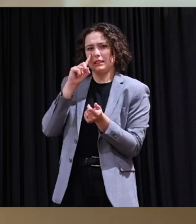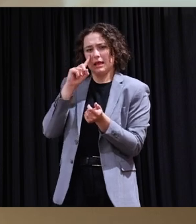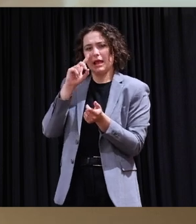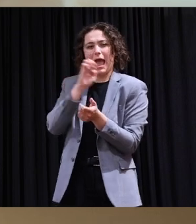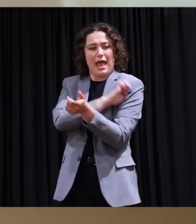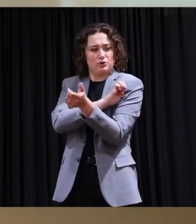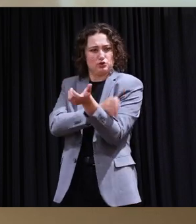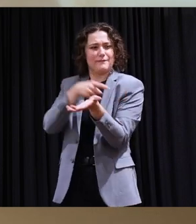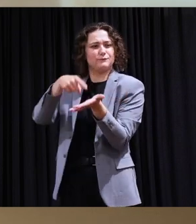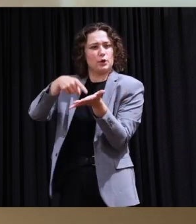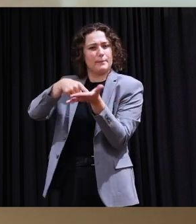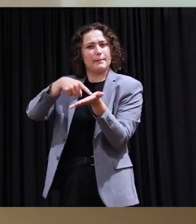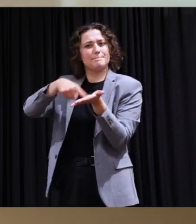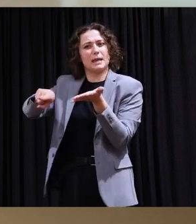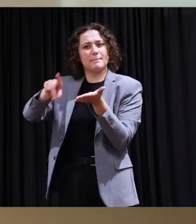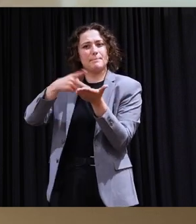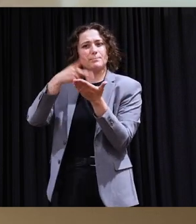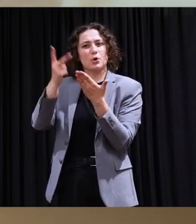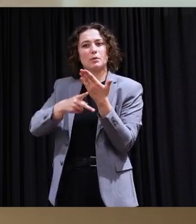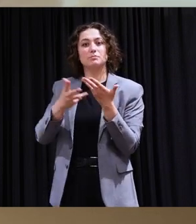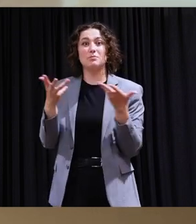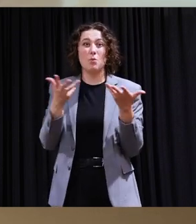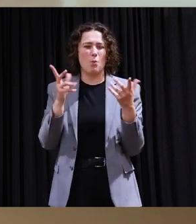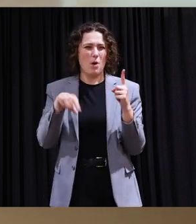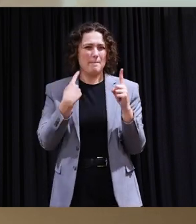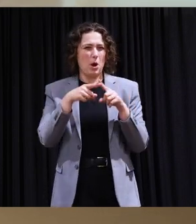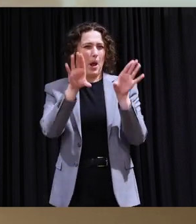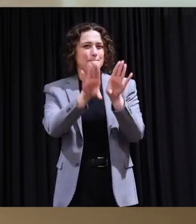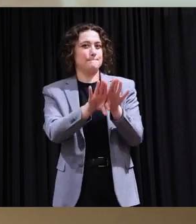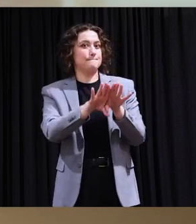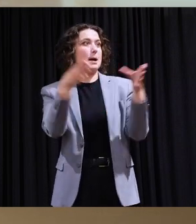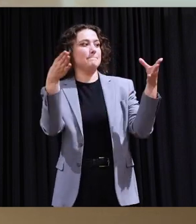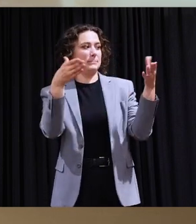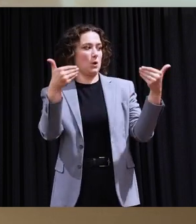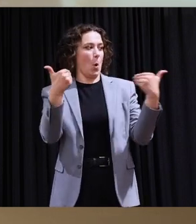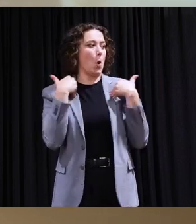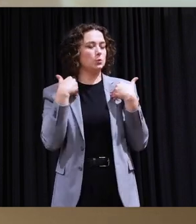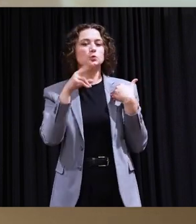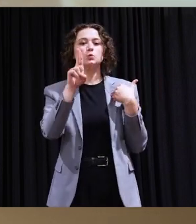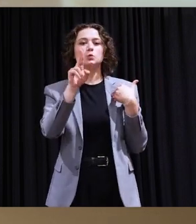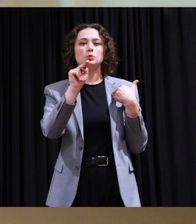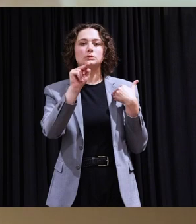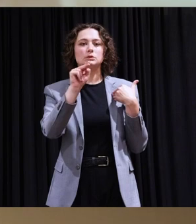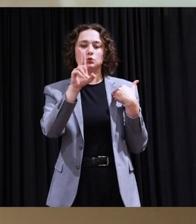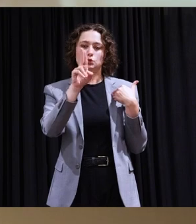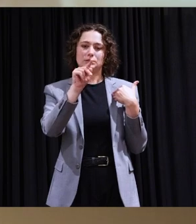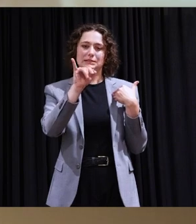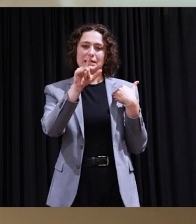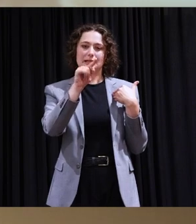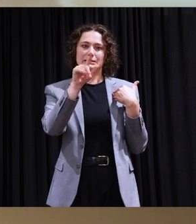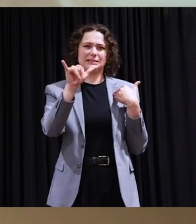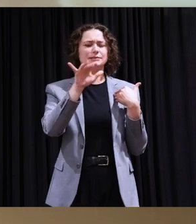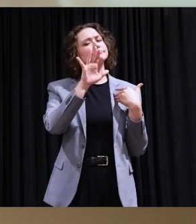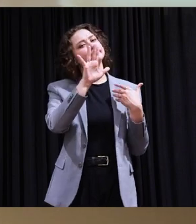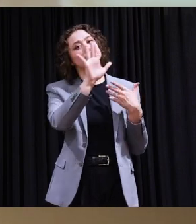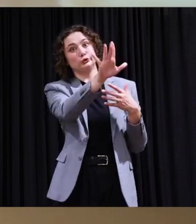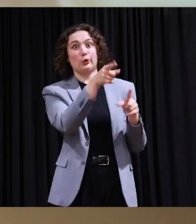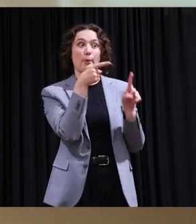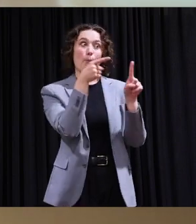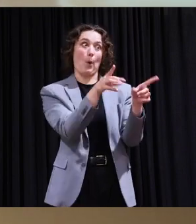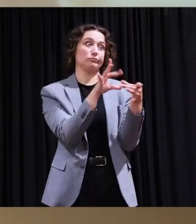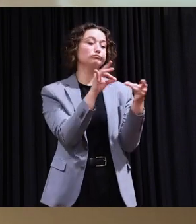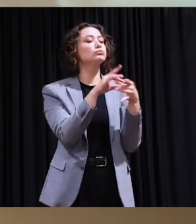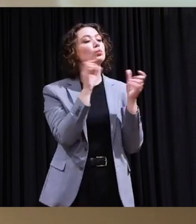programs are very nice, but I mean, like, what about a publicly owned utility? Like, because to your exact point, like, we can shift around